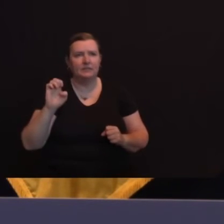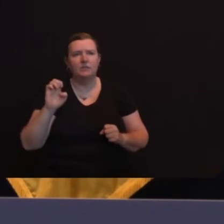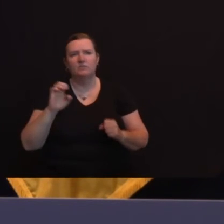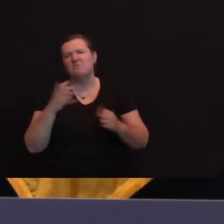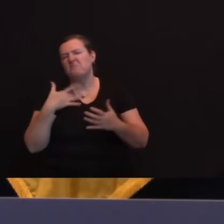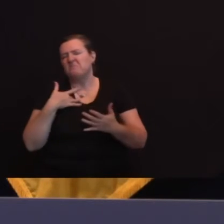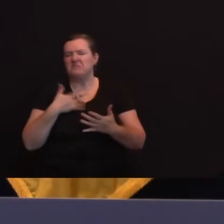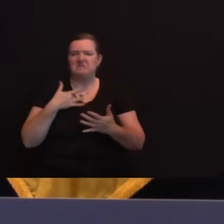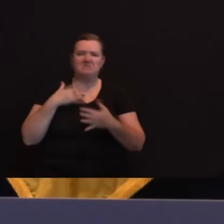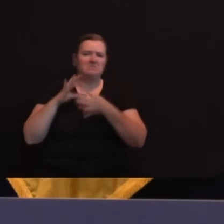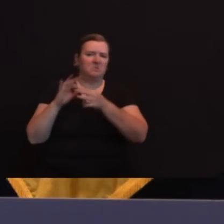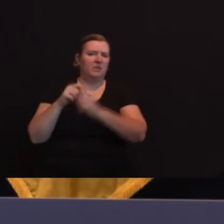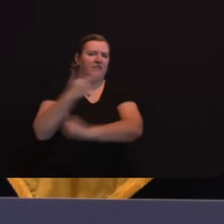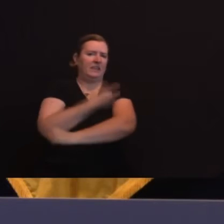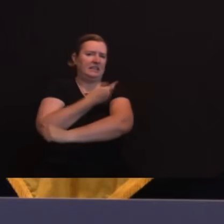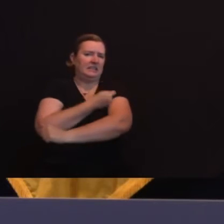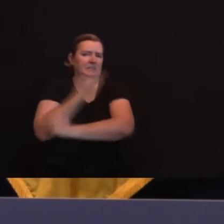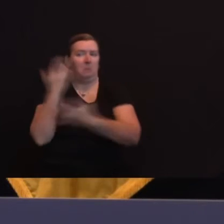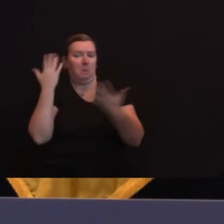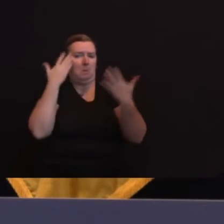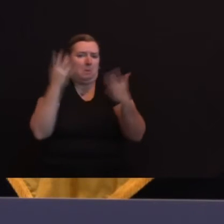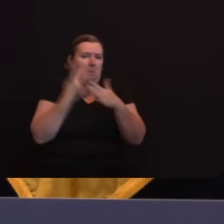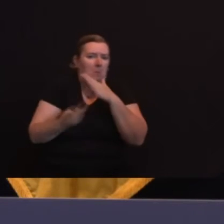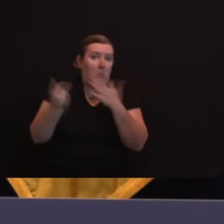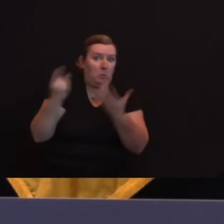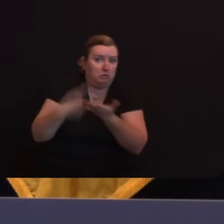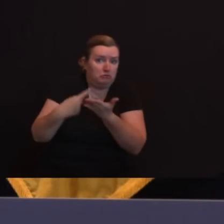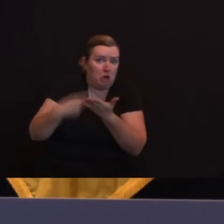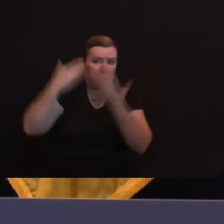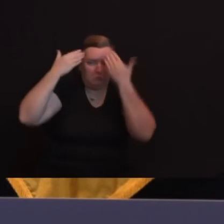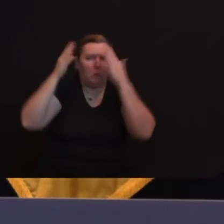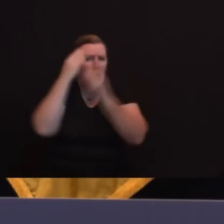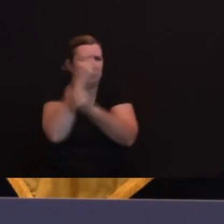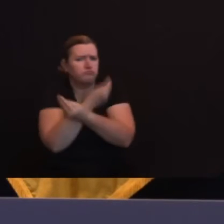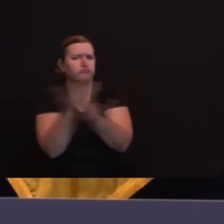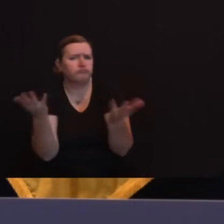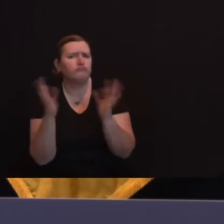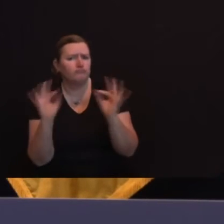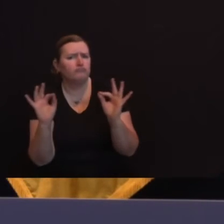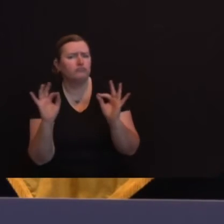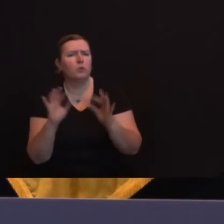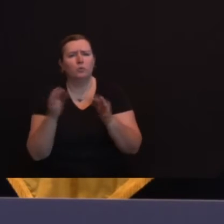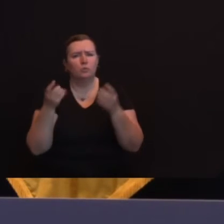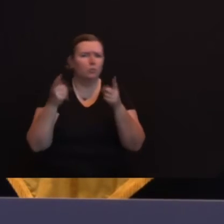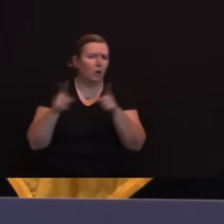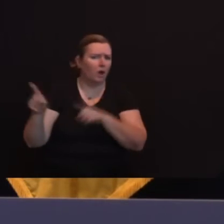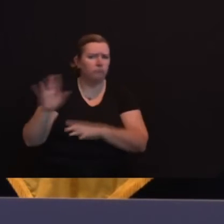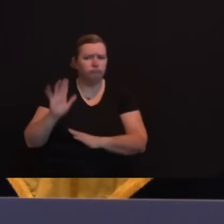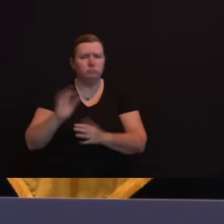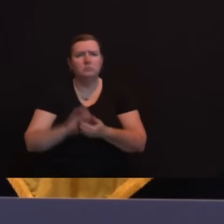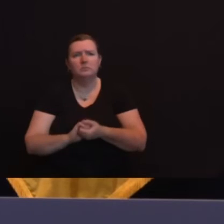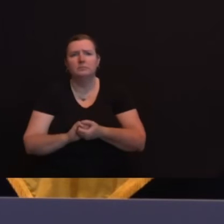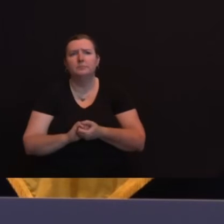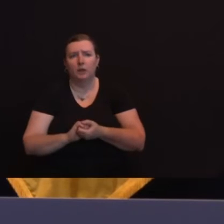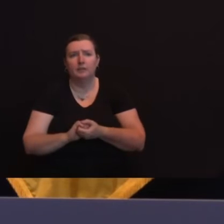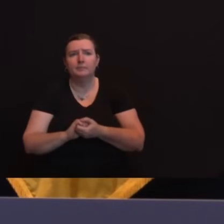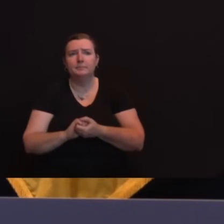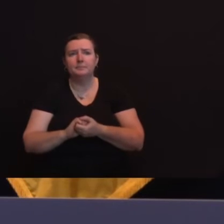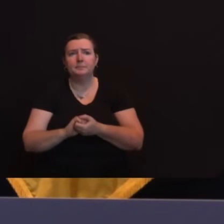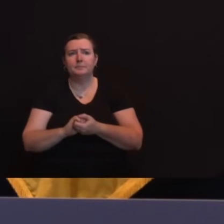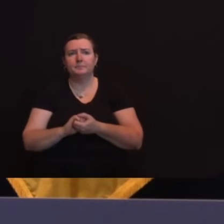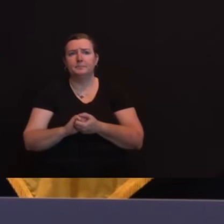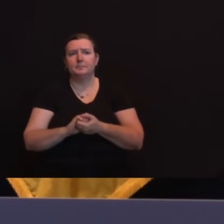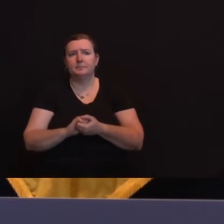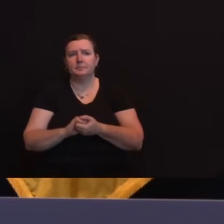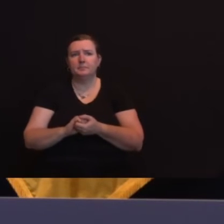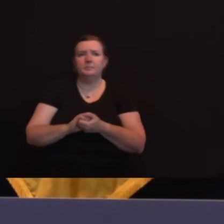to predict it, Judy, but we'll find out and we'll let folks know if we get anything that comes out of that. I also should say this, that there continues